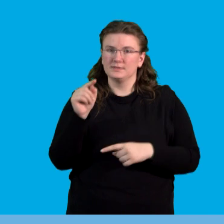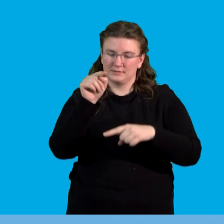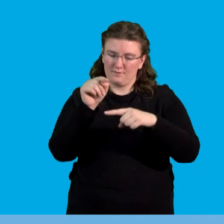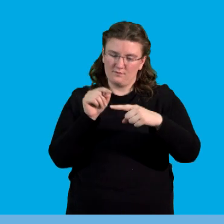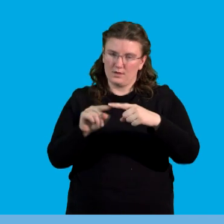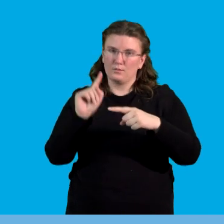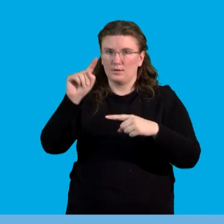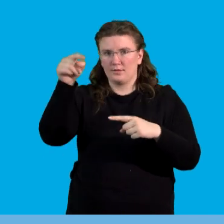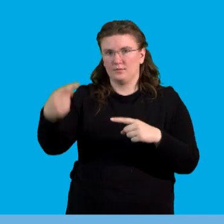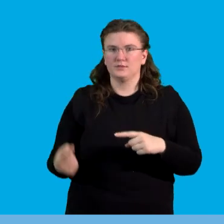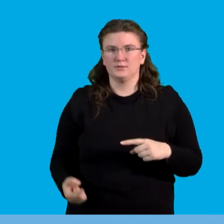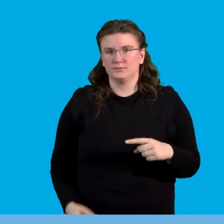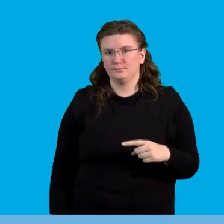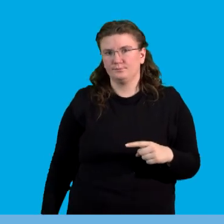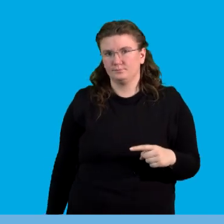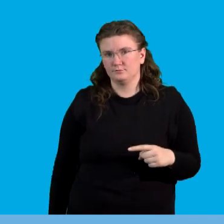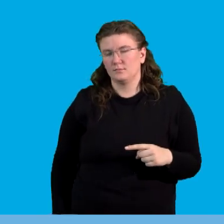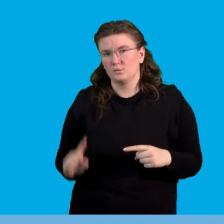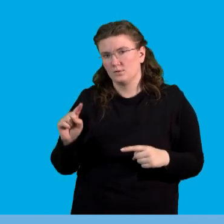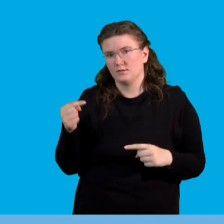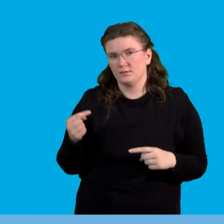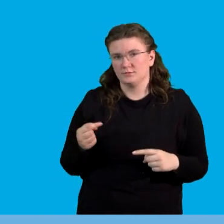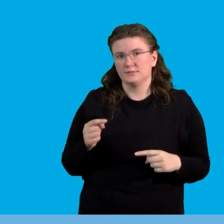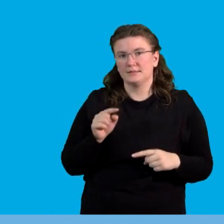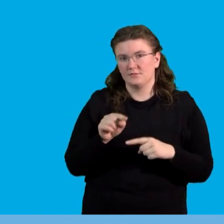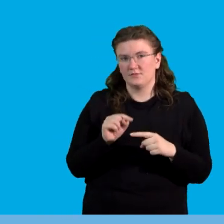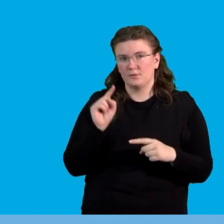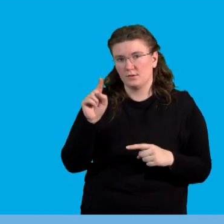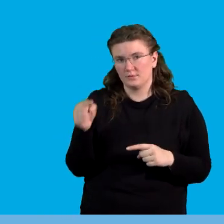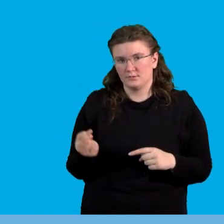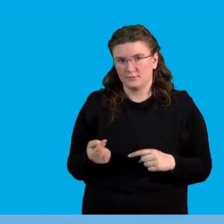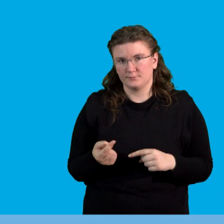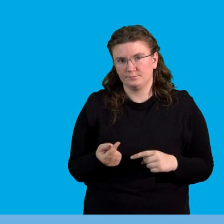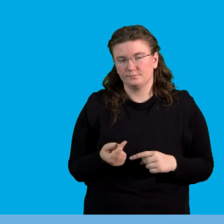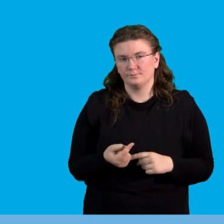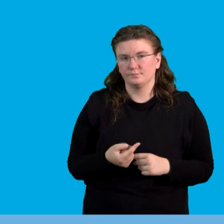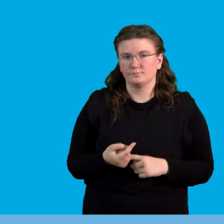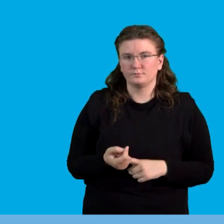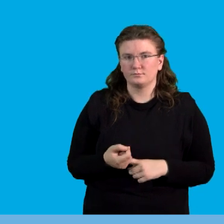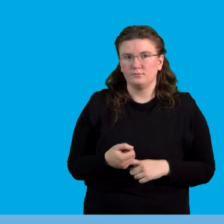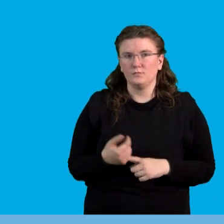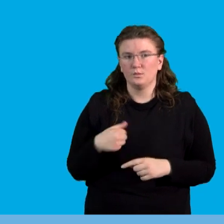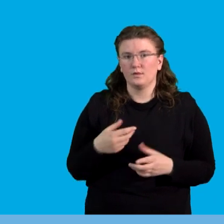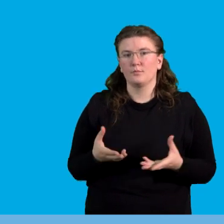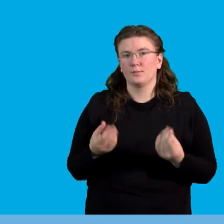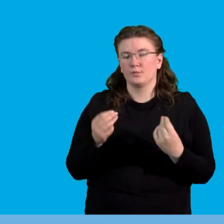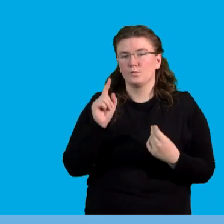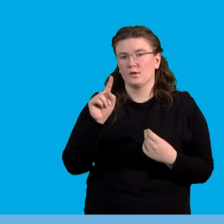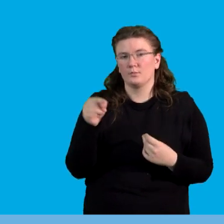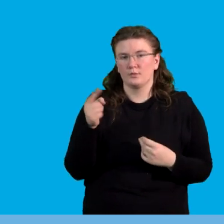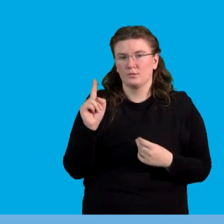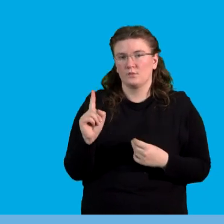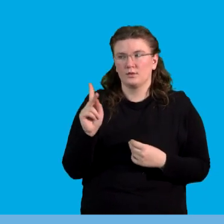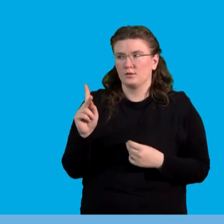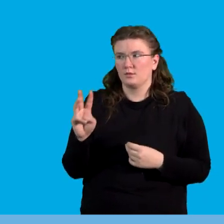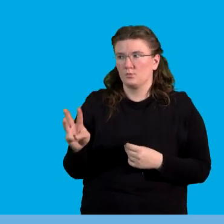watts, it must be divided by 1,000. So this is supposed to be 8,000. Dividing this 1,100 by 1,000, we are